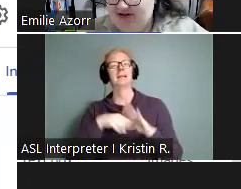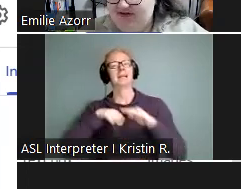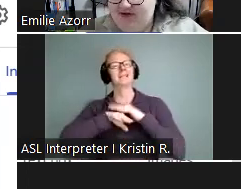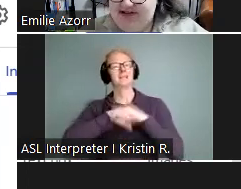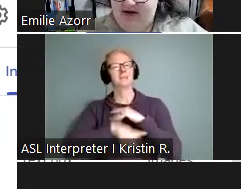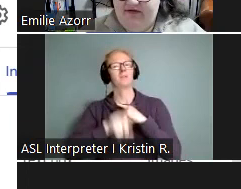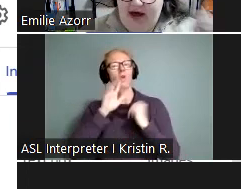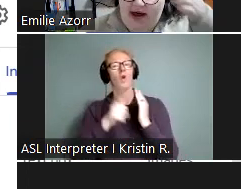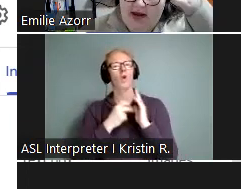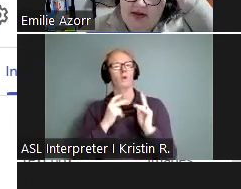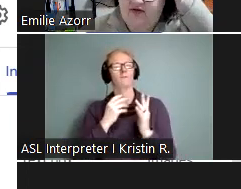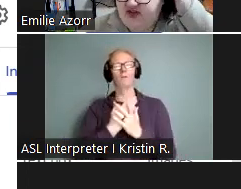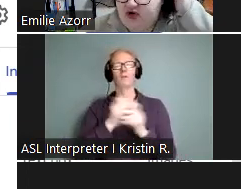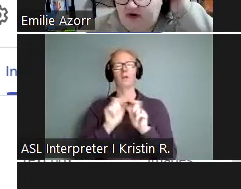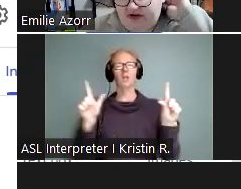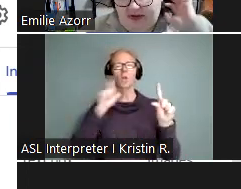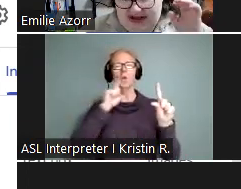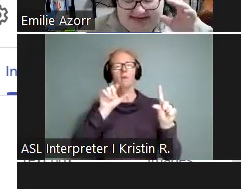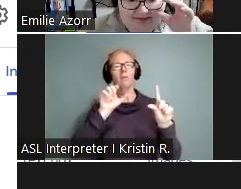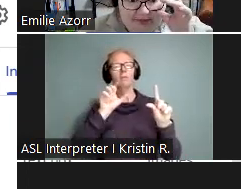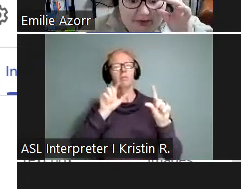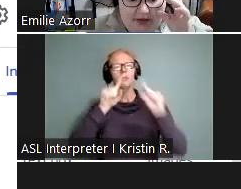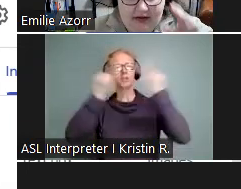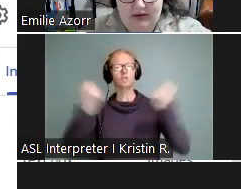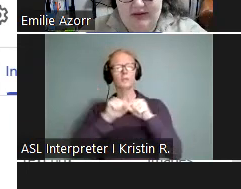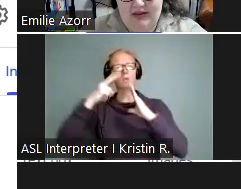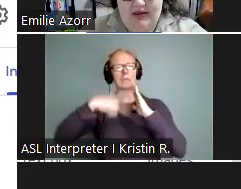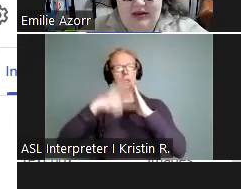screen readers if folks have low vision or if they're blind.